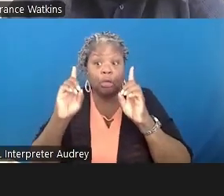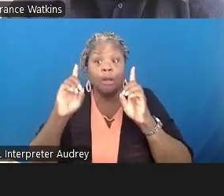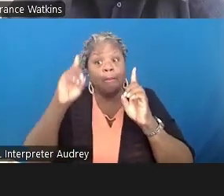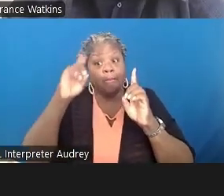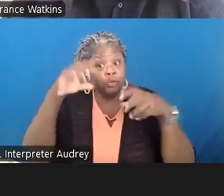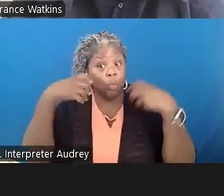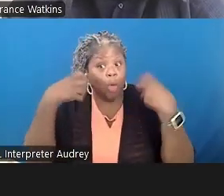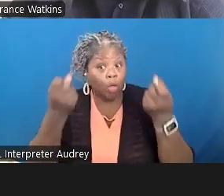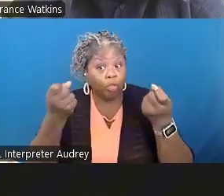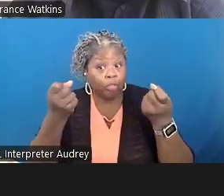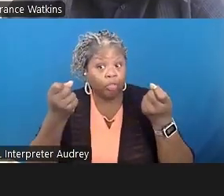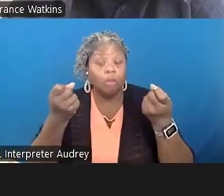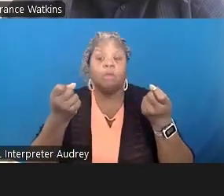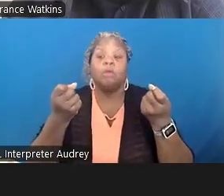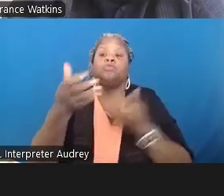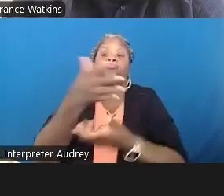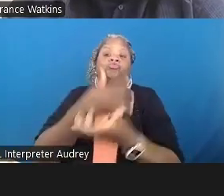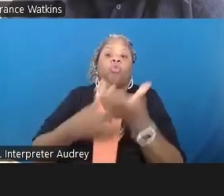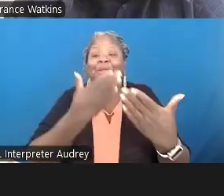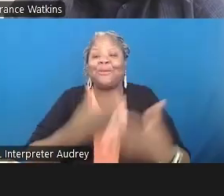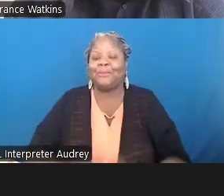health, and social engagement.